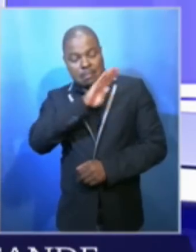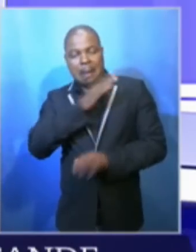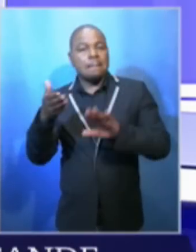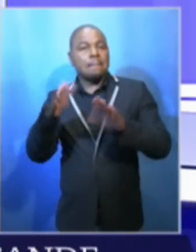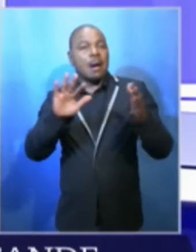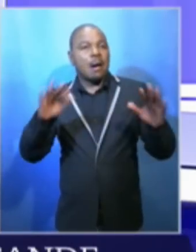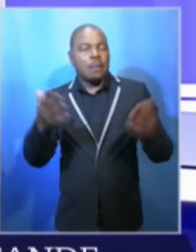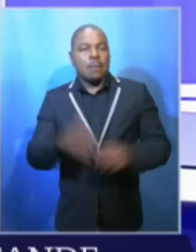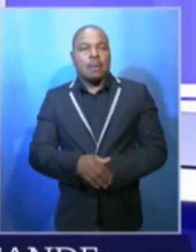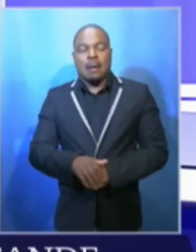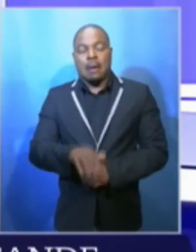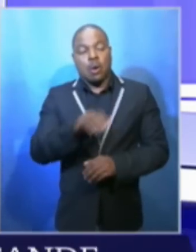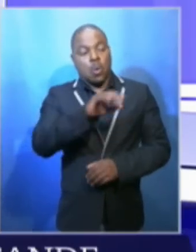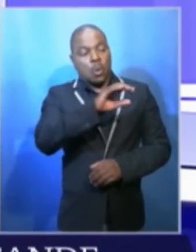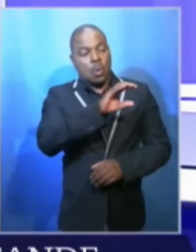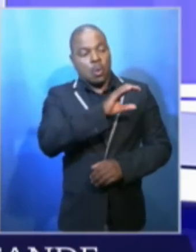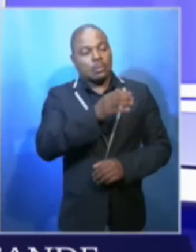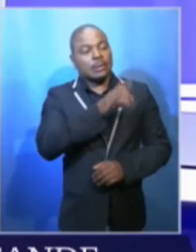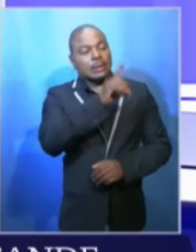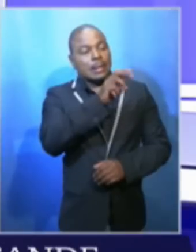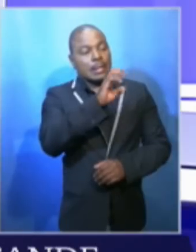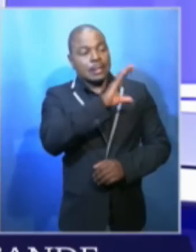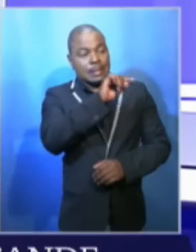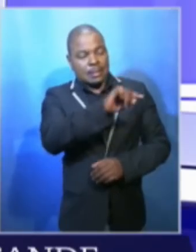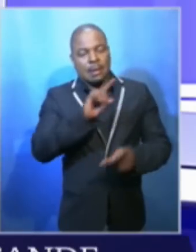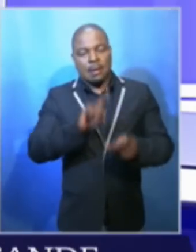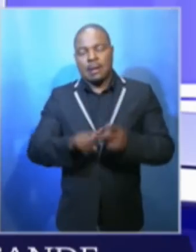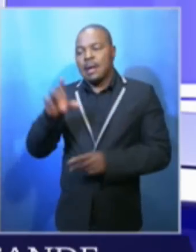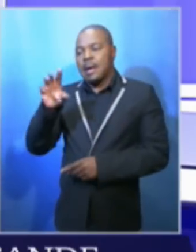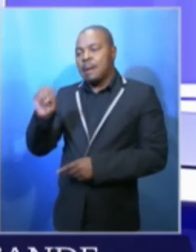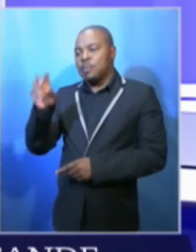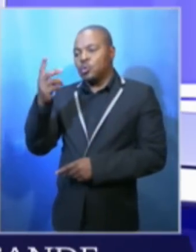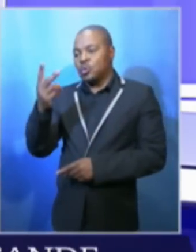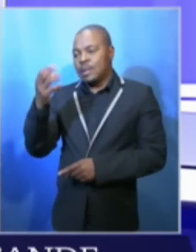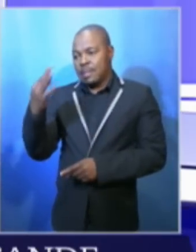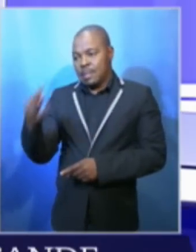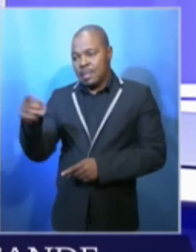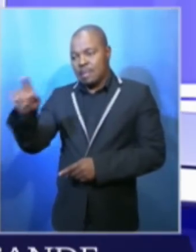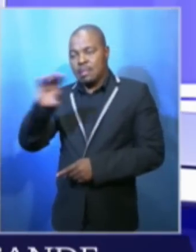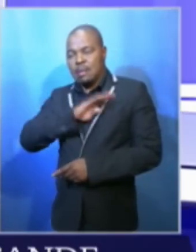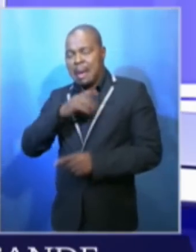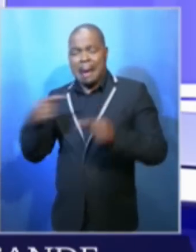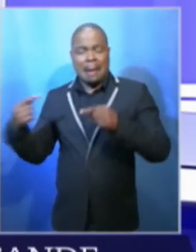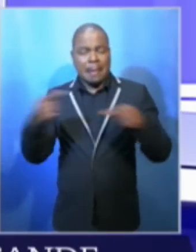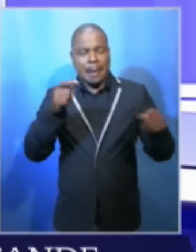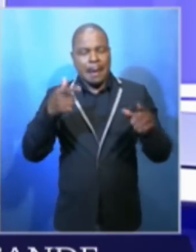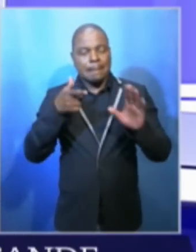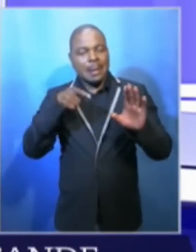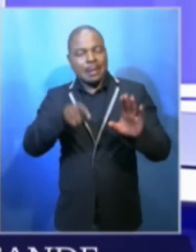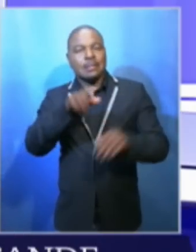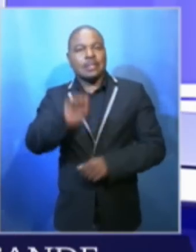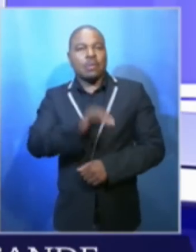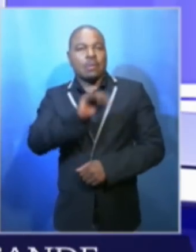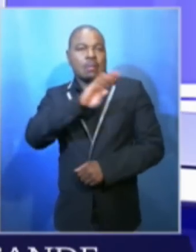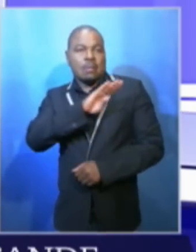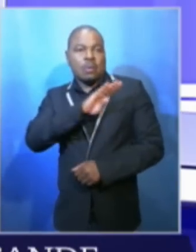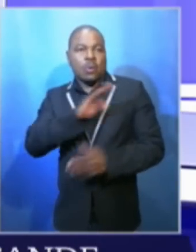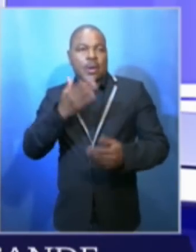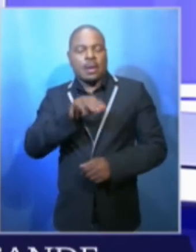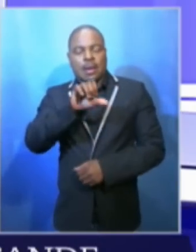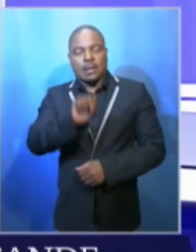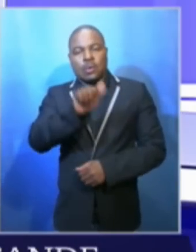sa Congo le marabele a M23 gaufi le boemafofane ba Goma kwa kampeng ya SANDF.